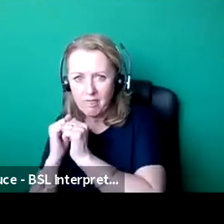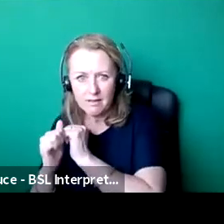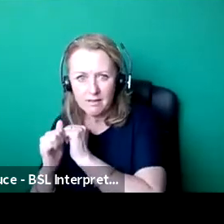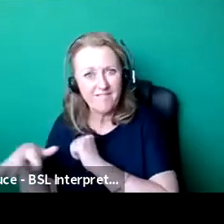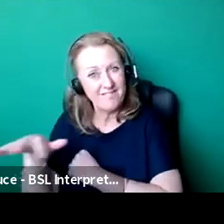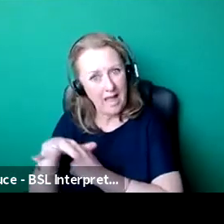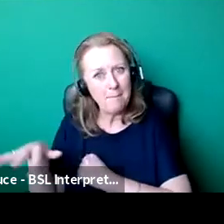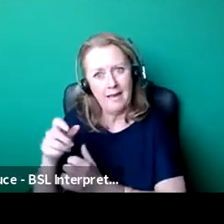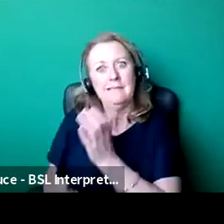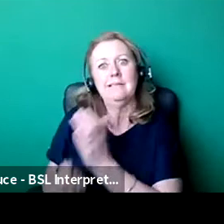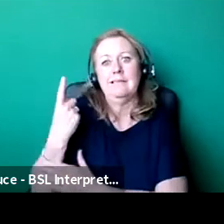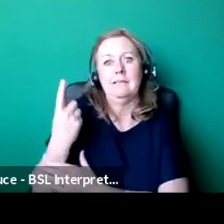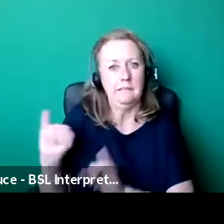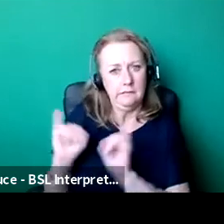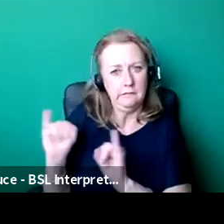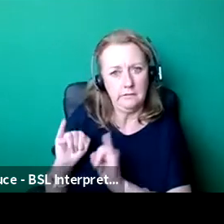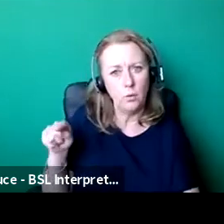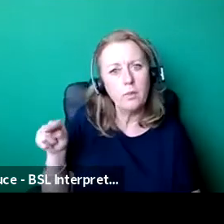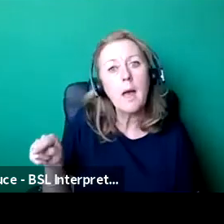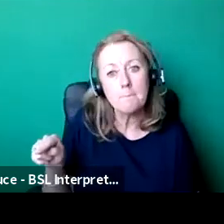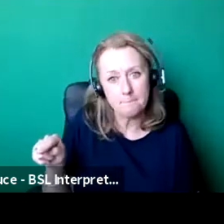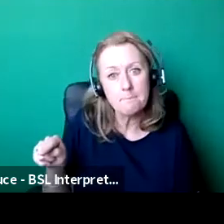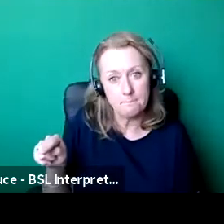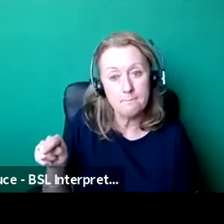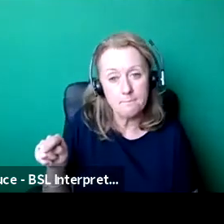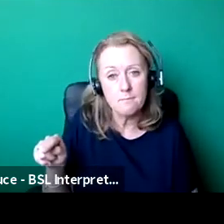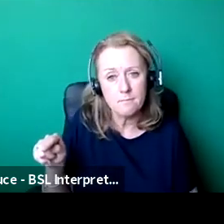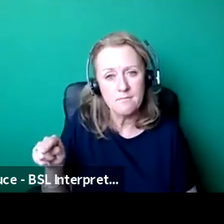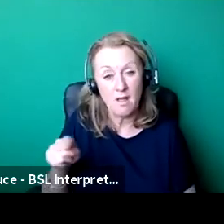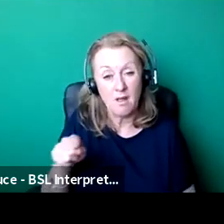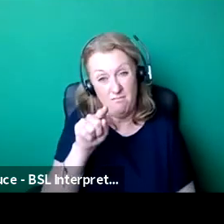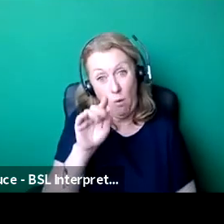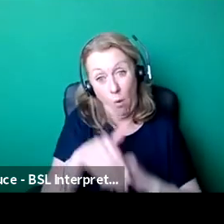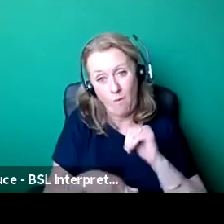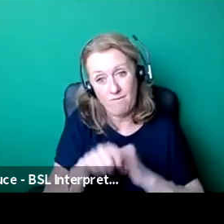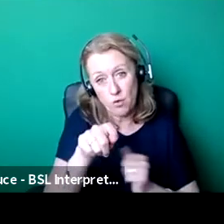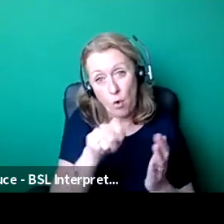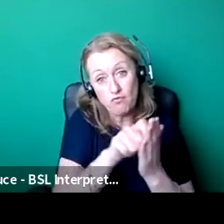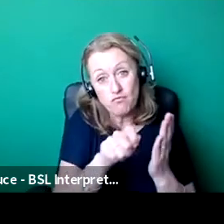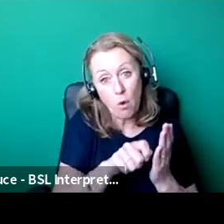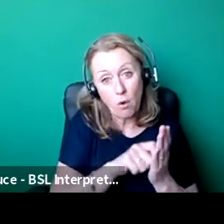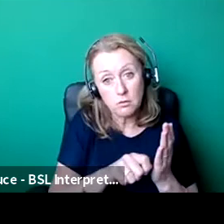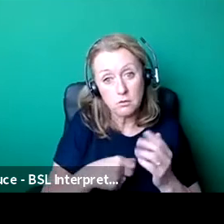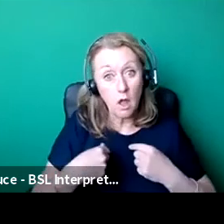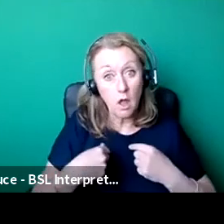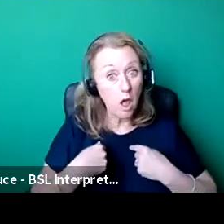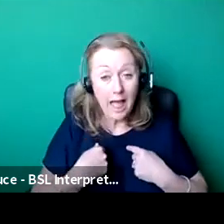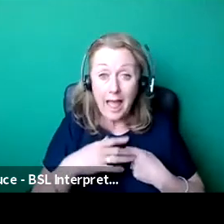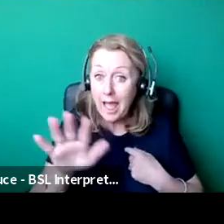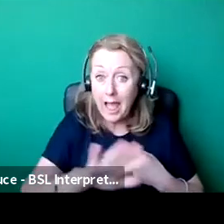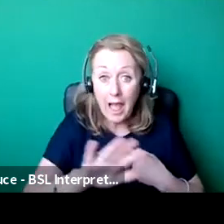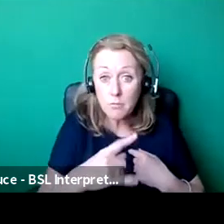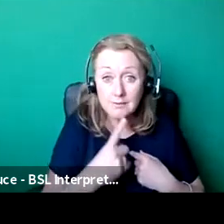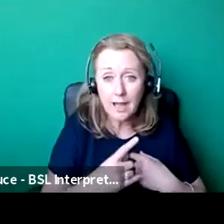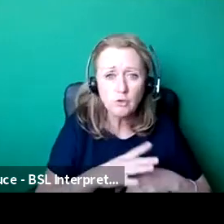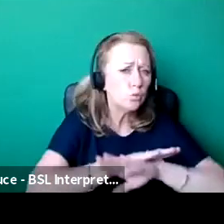that could eventually be jeopardized because of these reports. And he's like, I'm not going to tell you not to report on them,